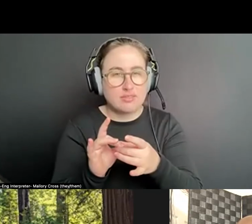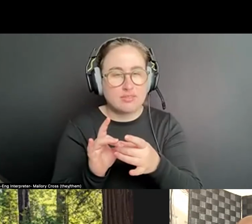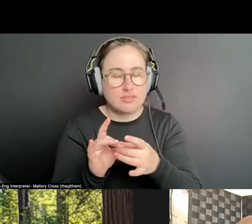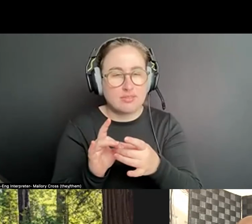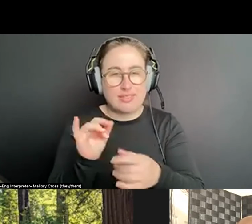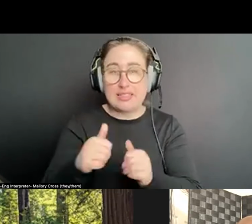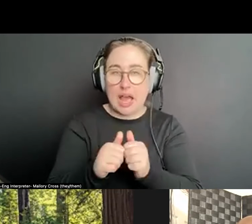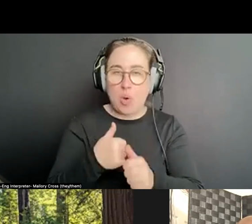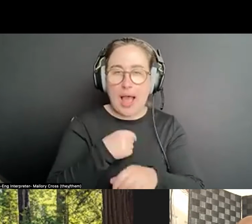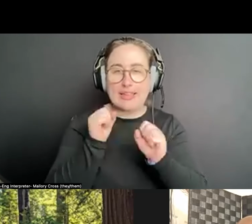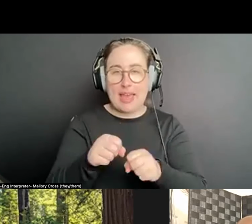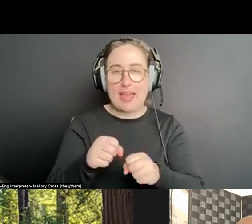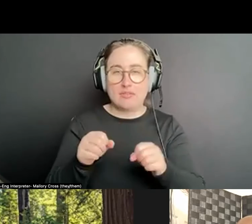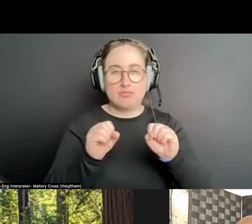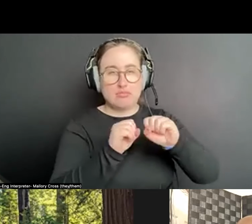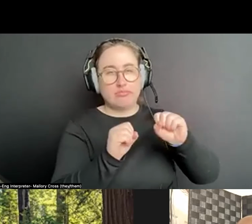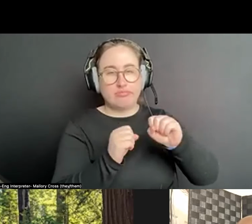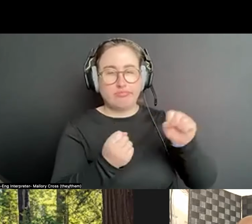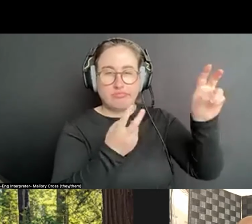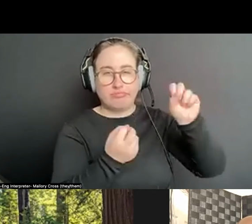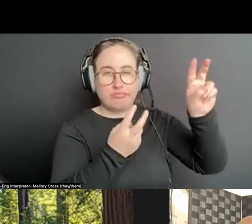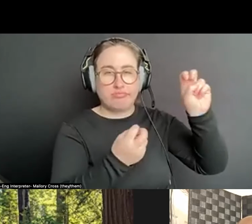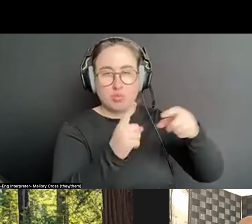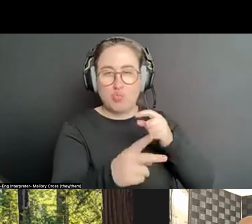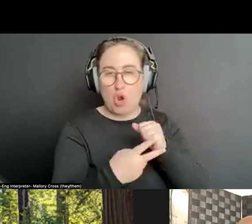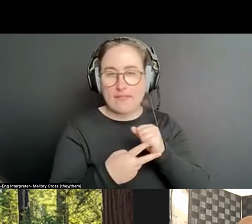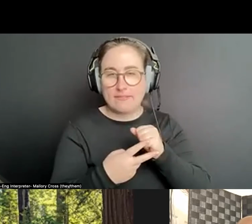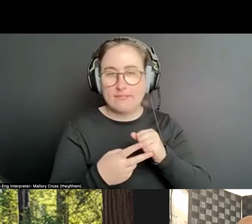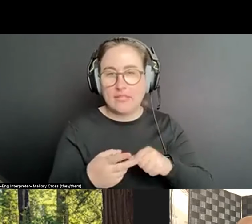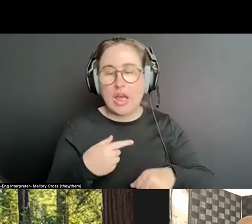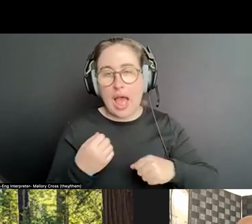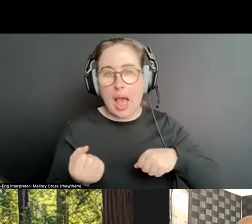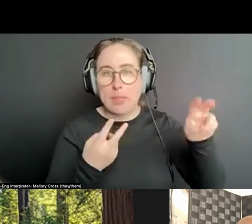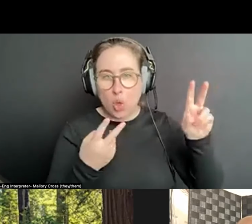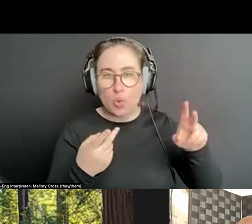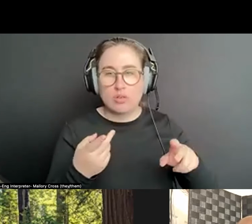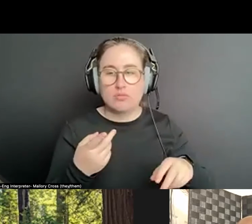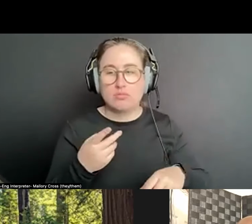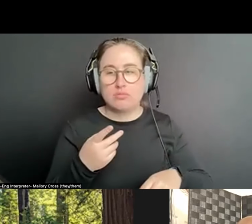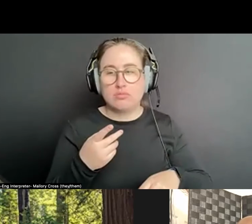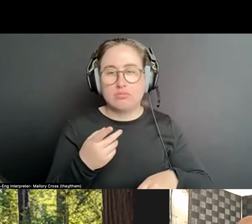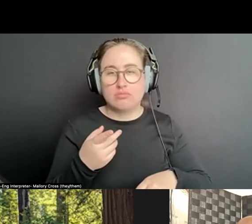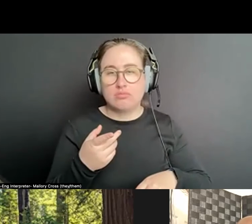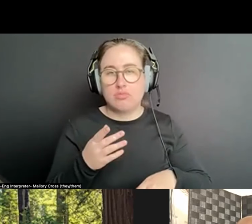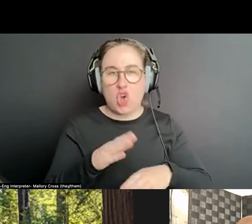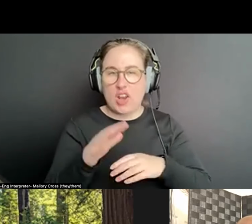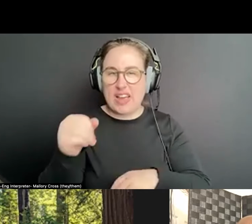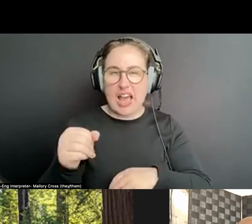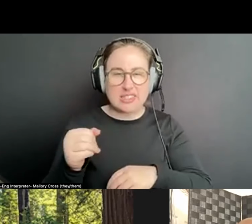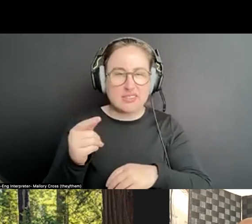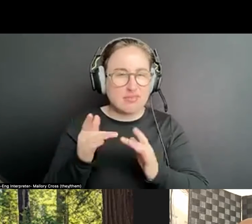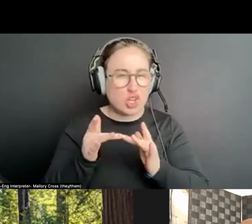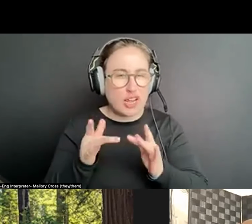that's how I get information to the archive, is that I upload it over a fast internet connection.